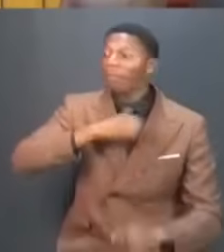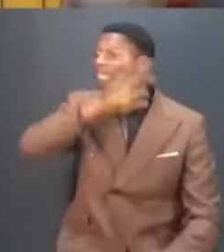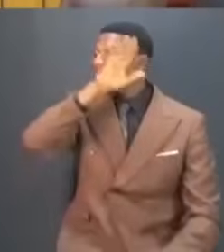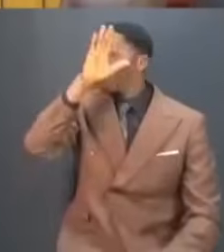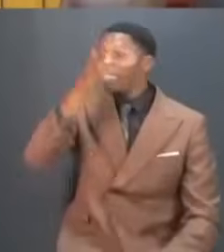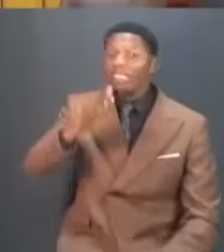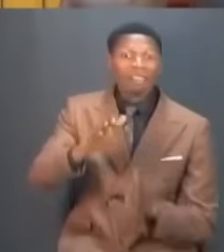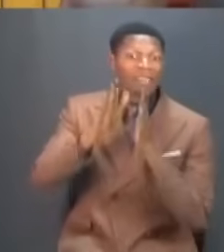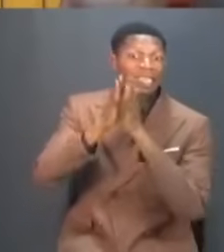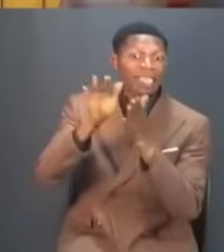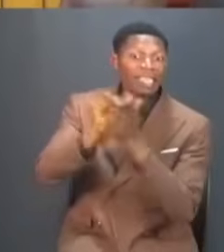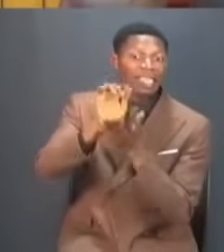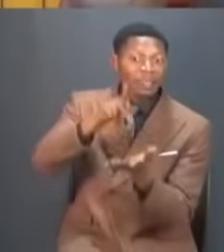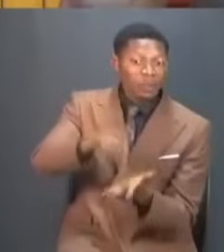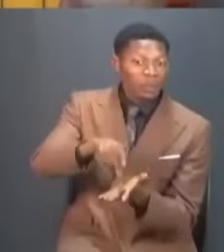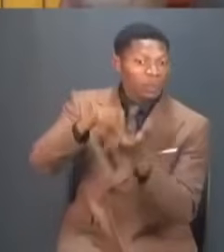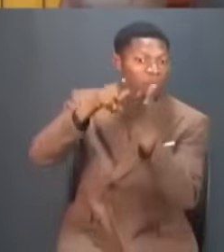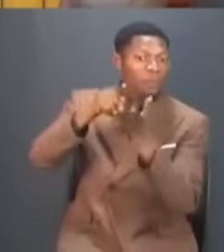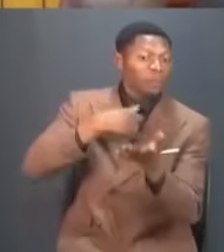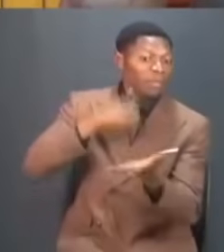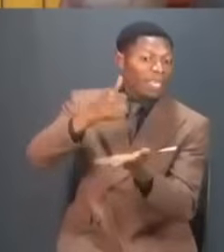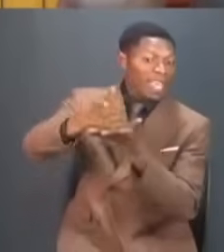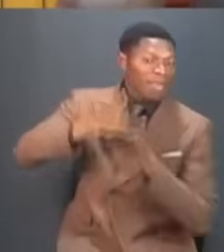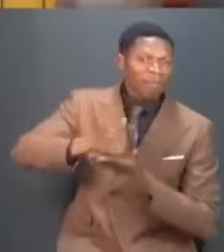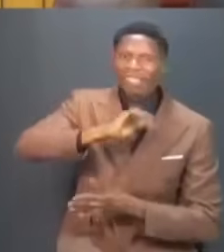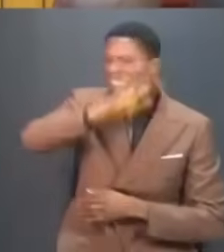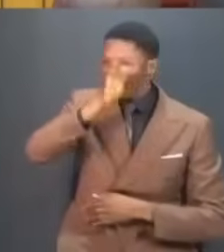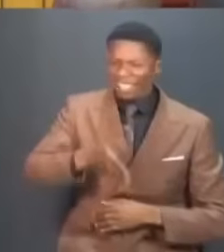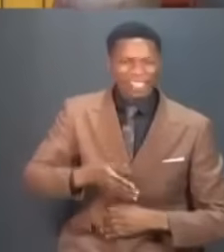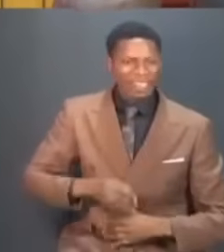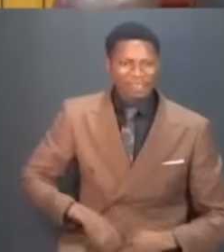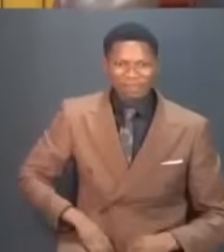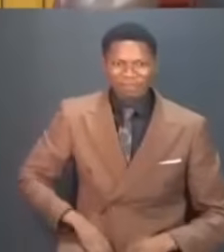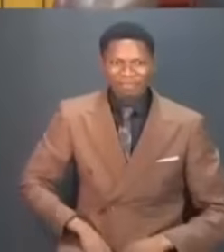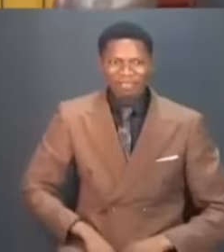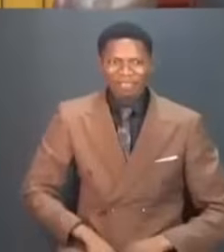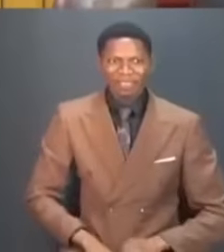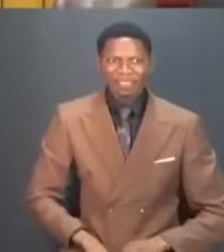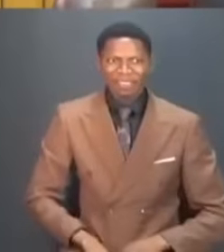So Mr. Speaker, that is not correct. So Mr. Speaker, if that can be expunged from the record.